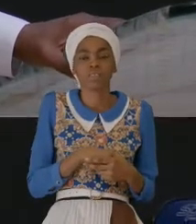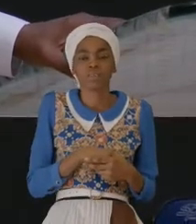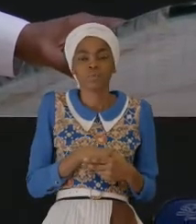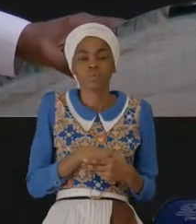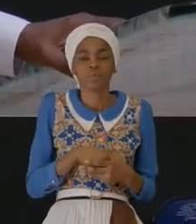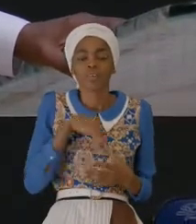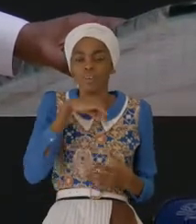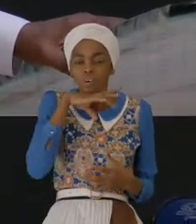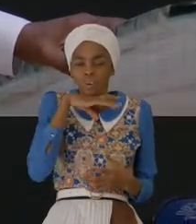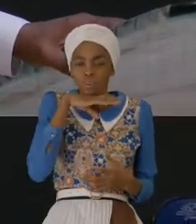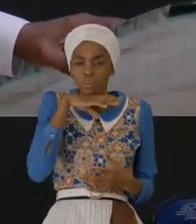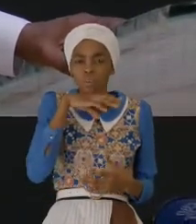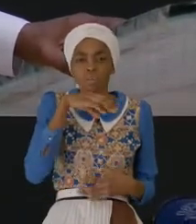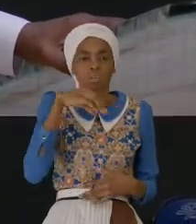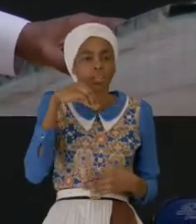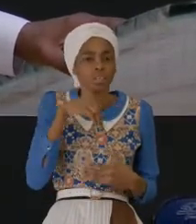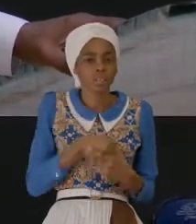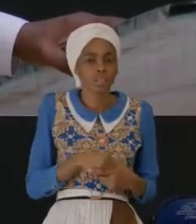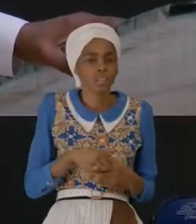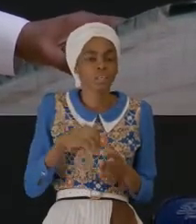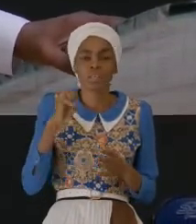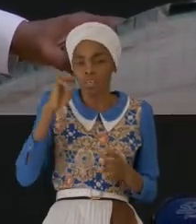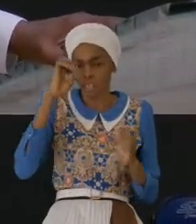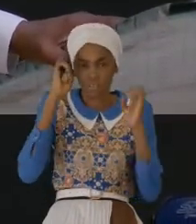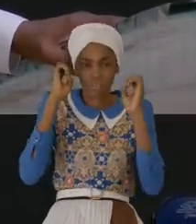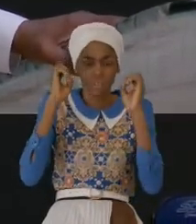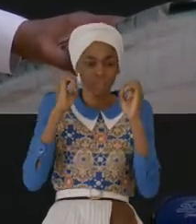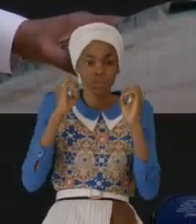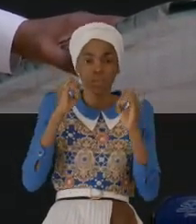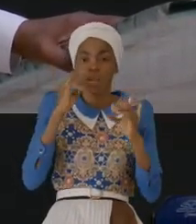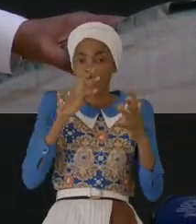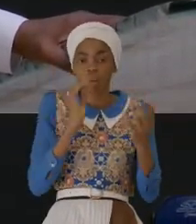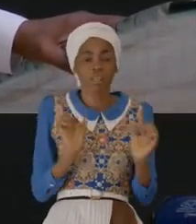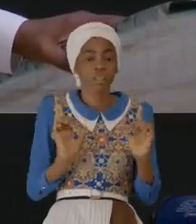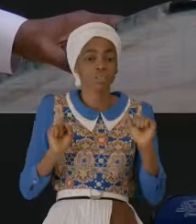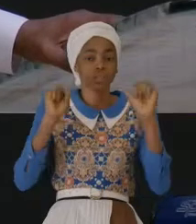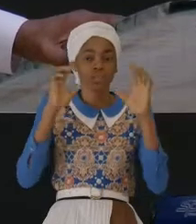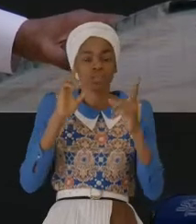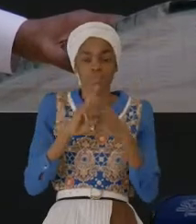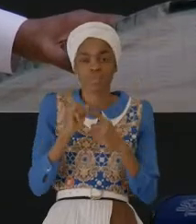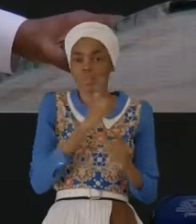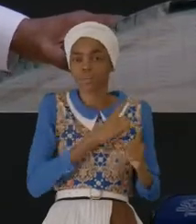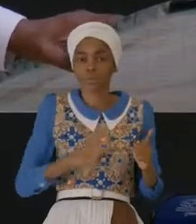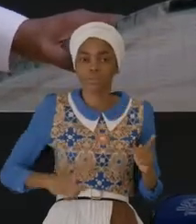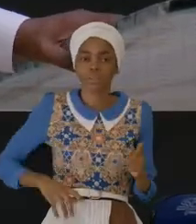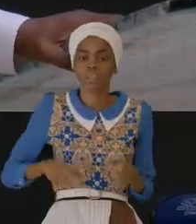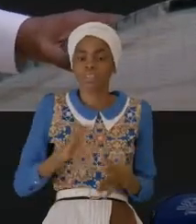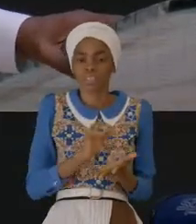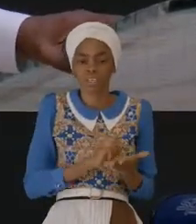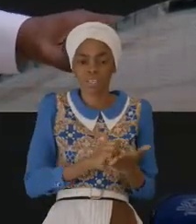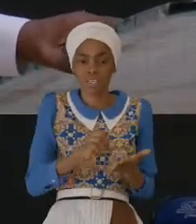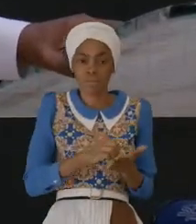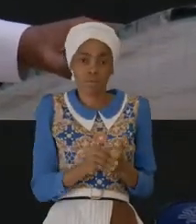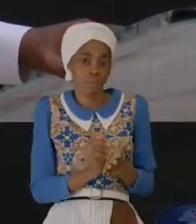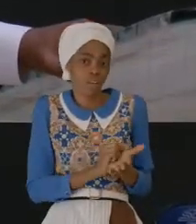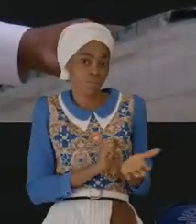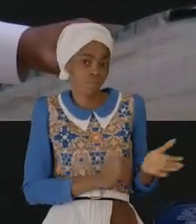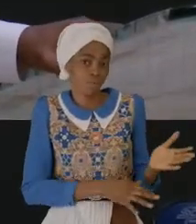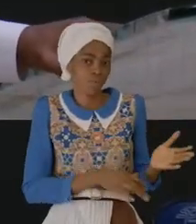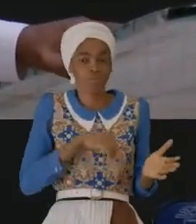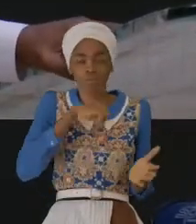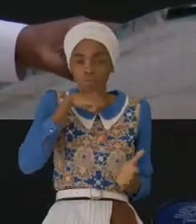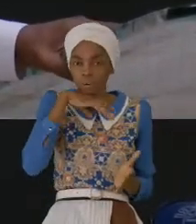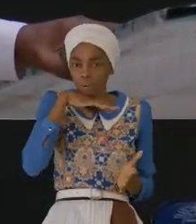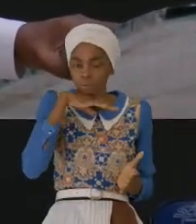corruption in our dedication to the Lord the excuse corruption and the Lord